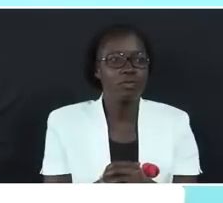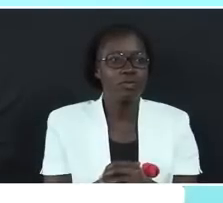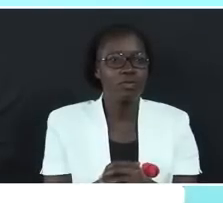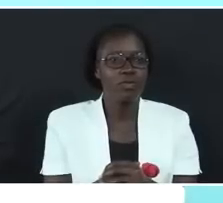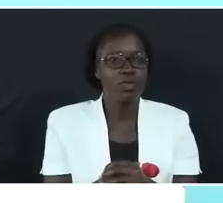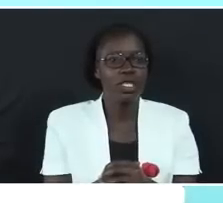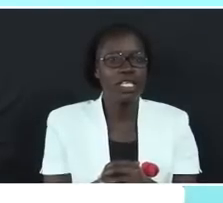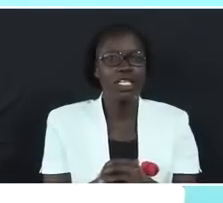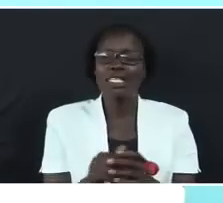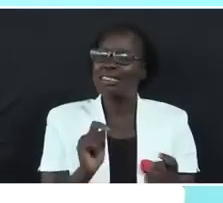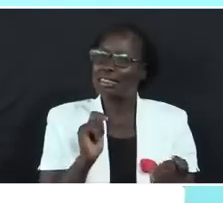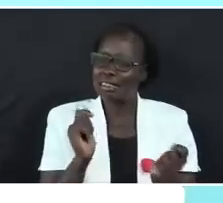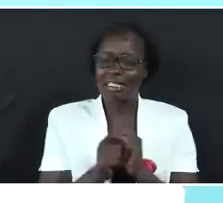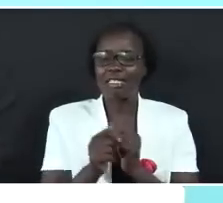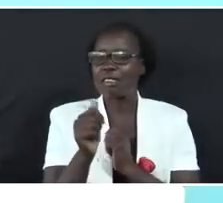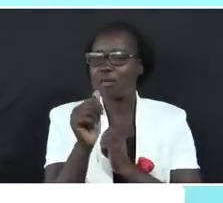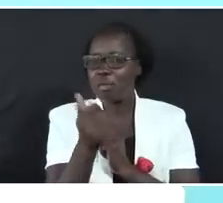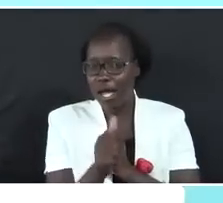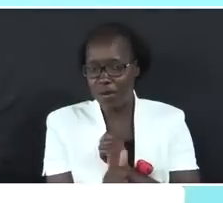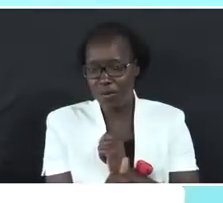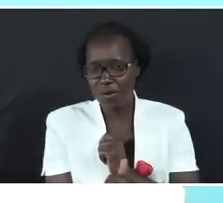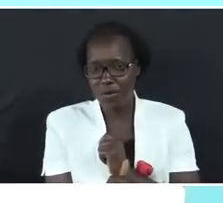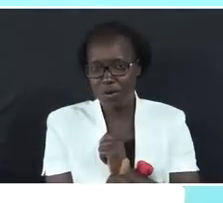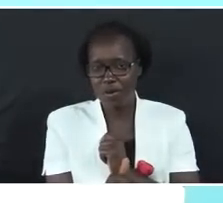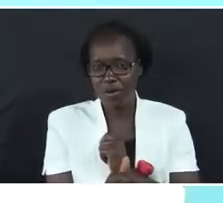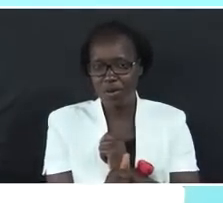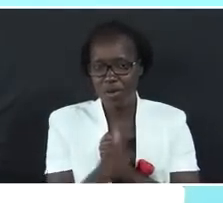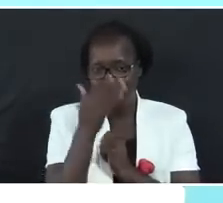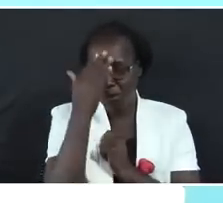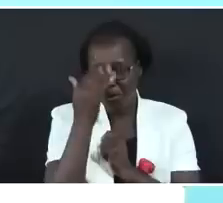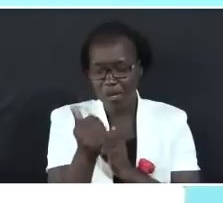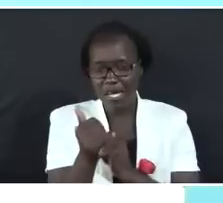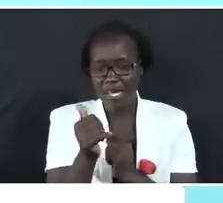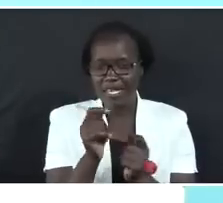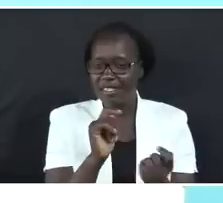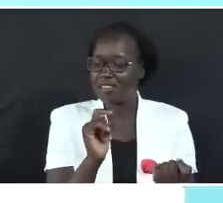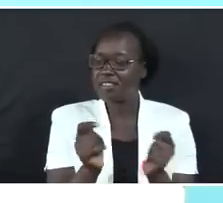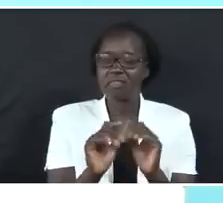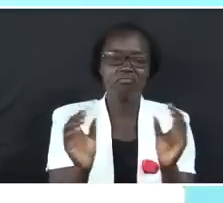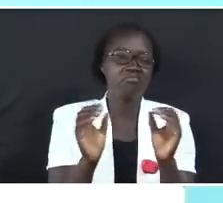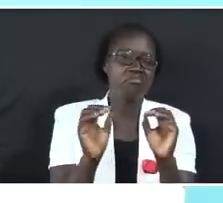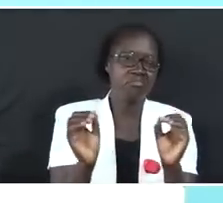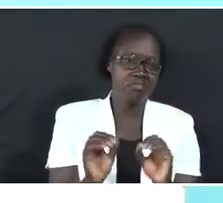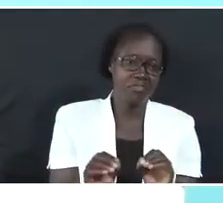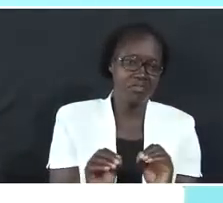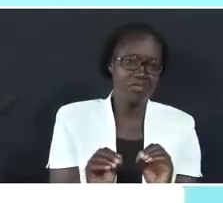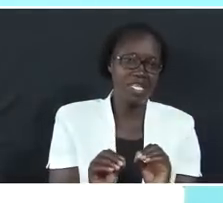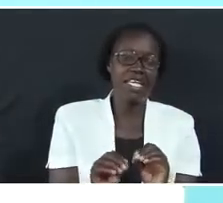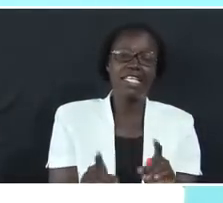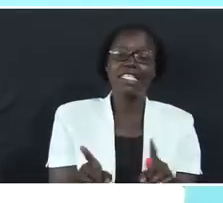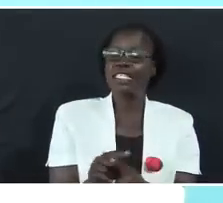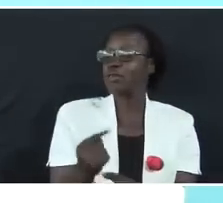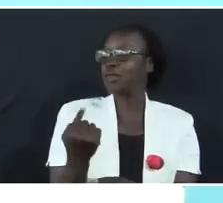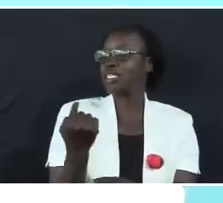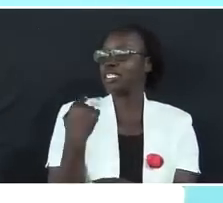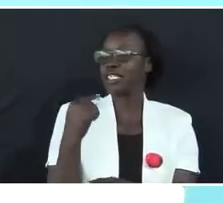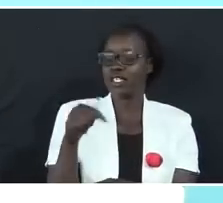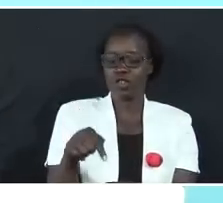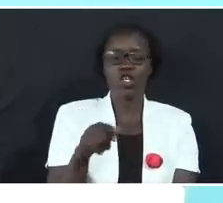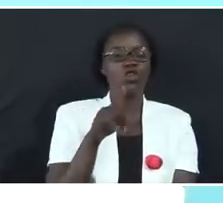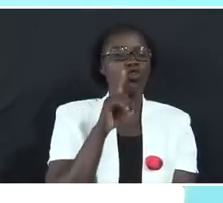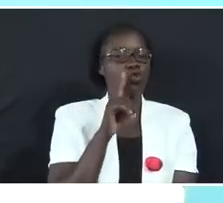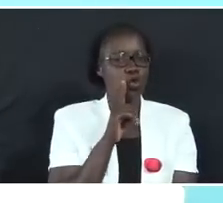He has not changed the path, because he changes not. He's the same yesterday,